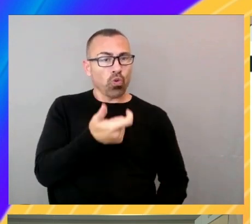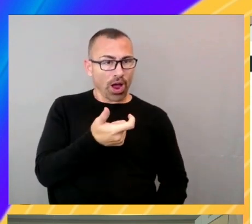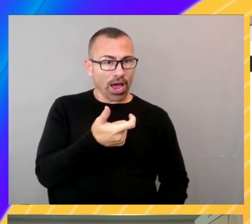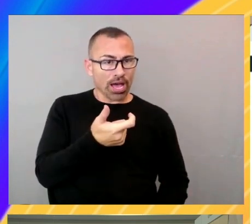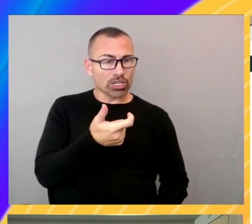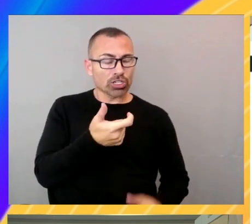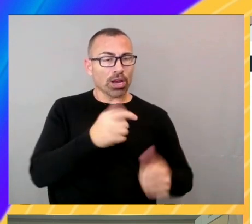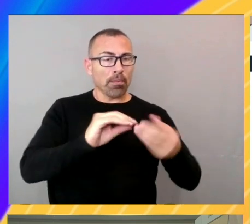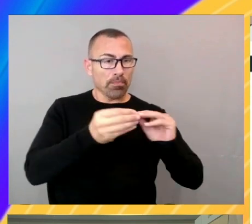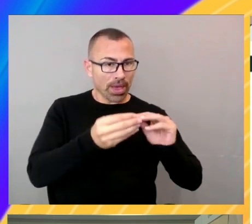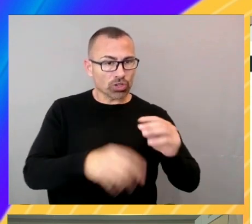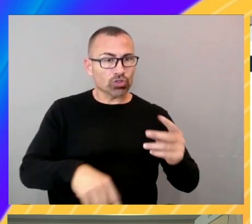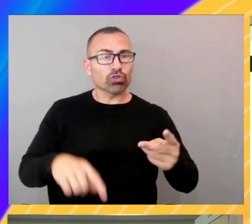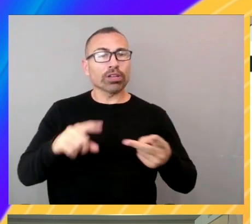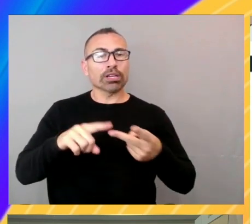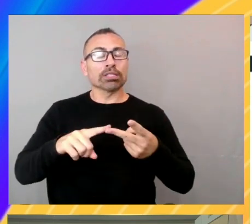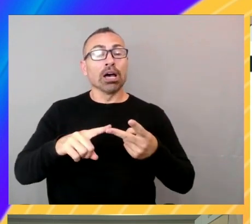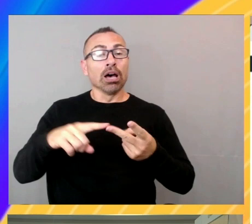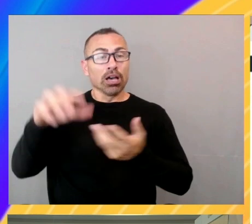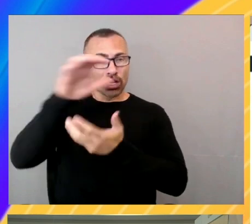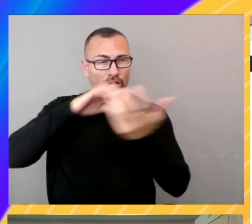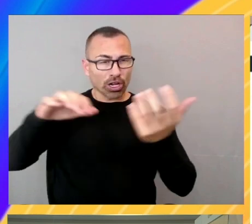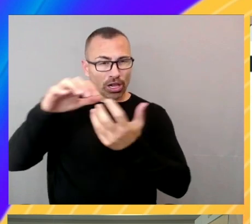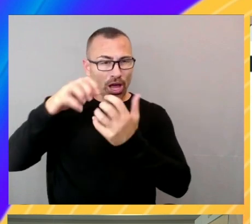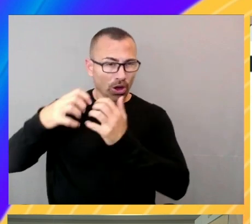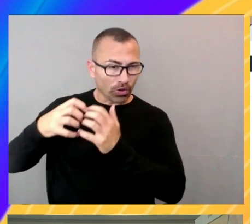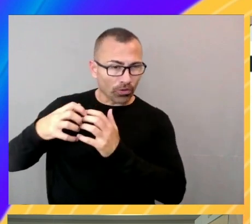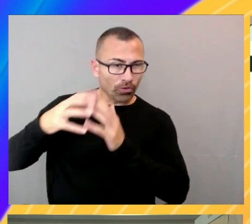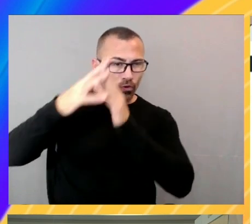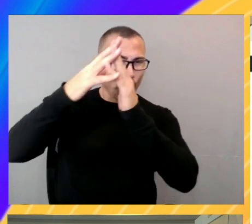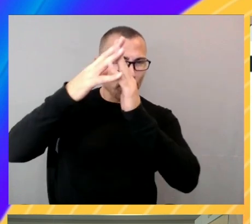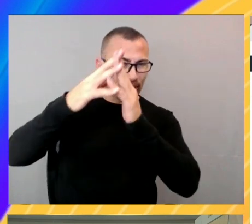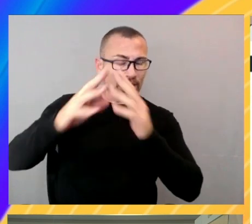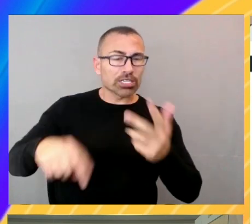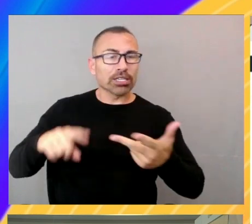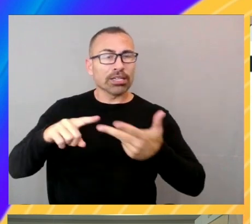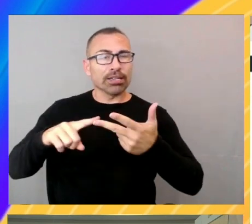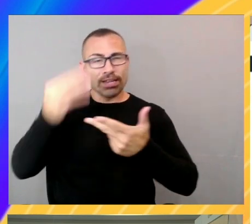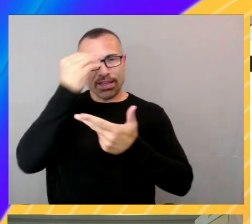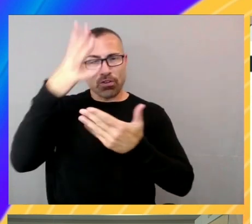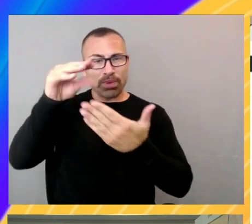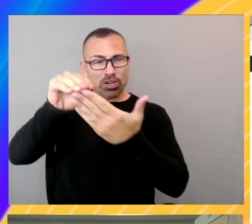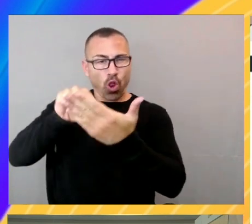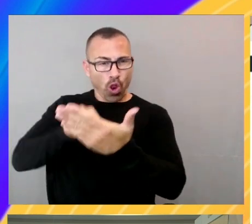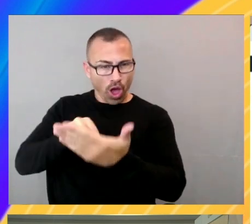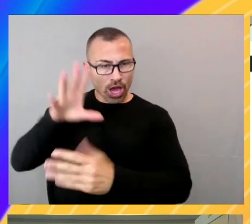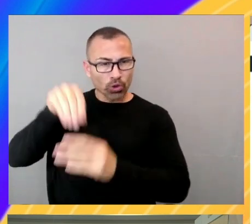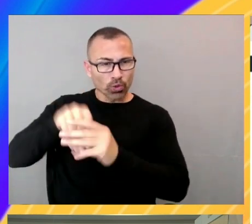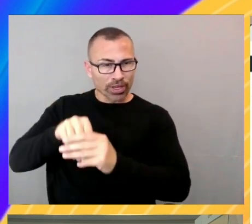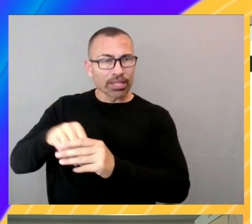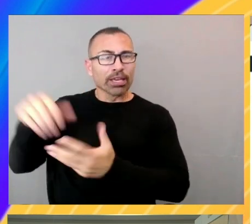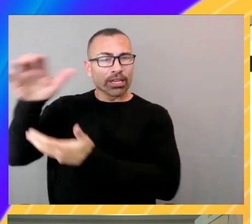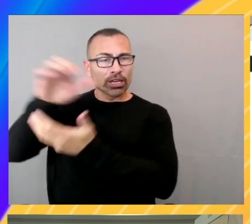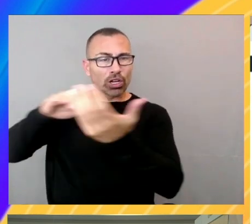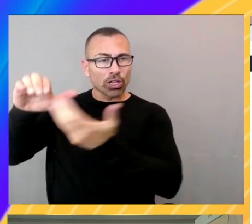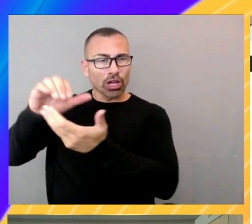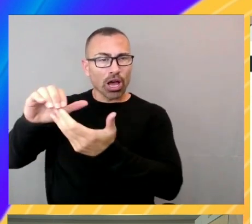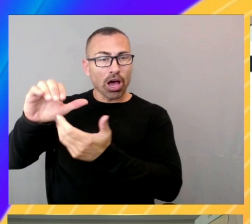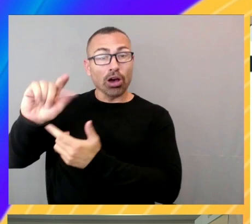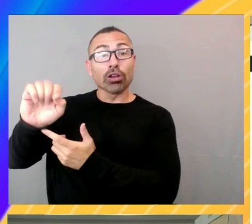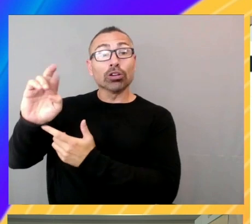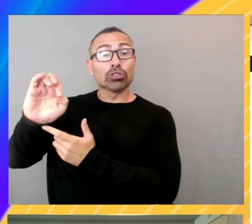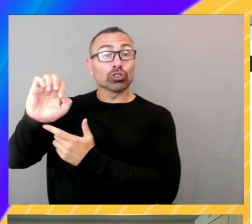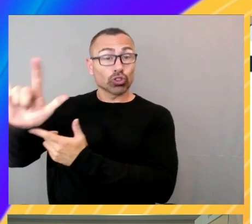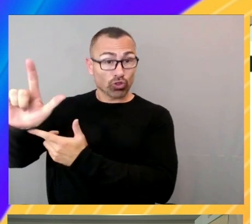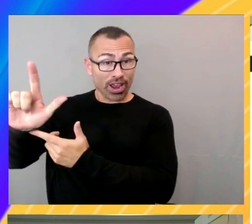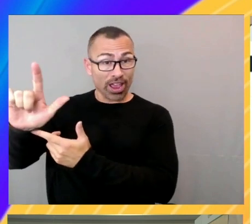the data about in CloudTrail, and then kind of correlate those data together for your